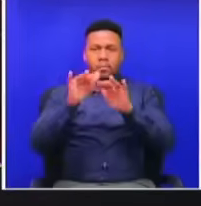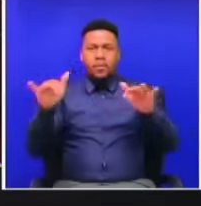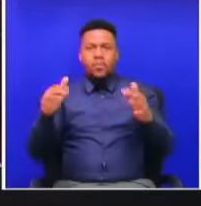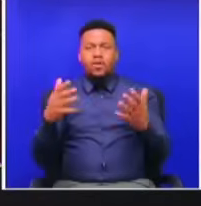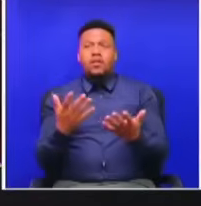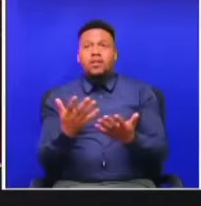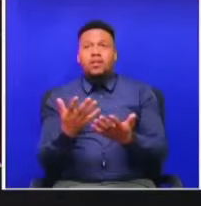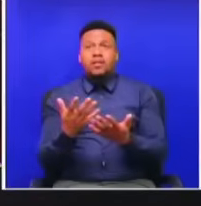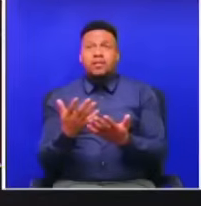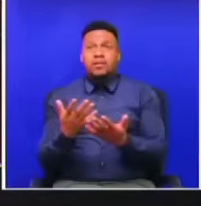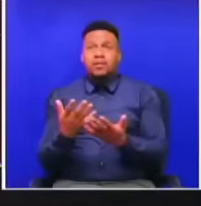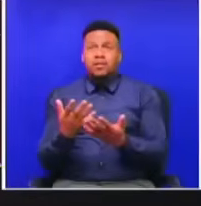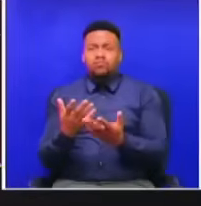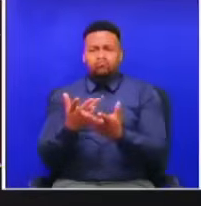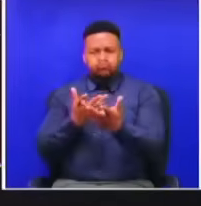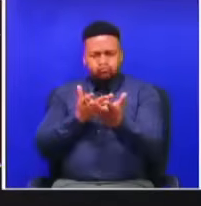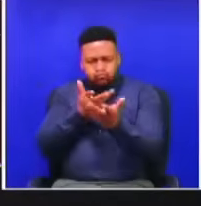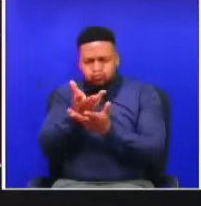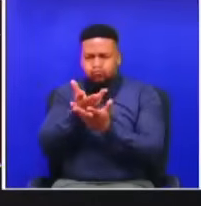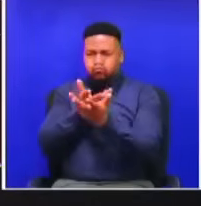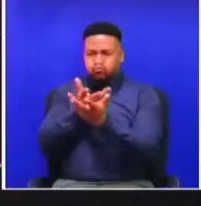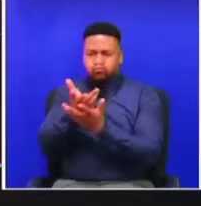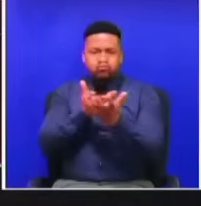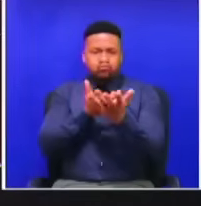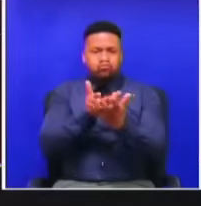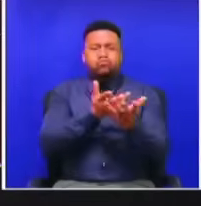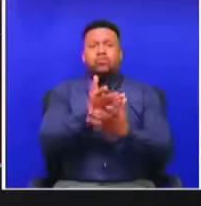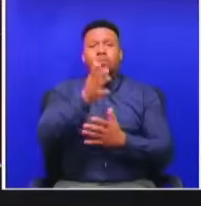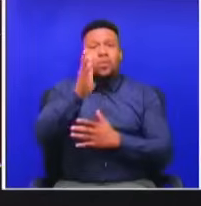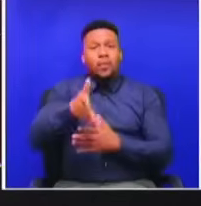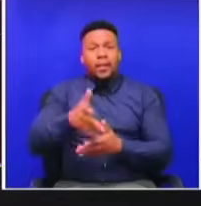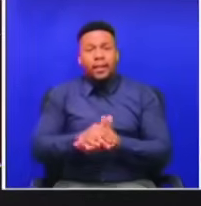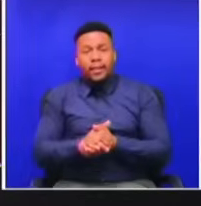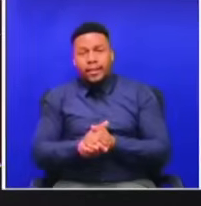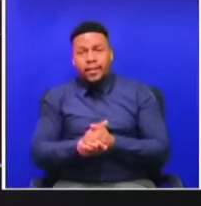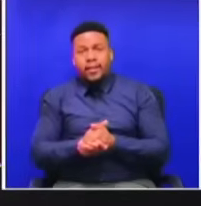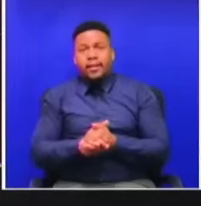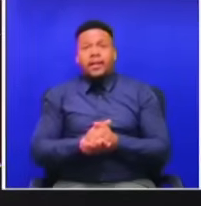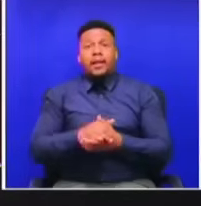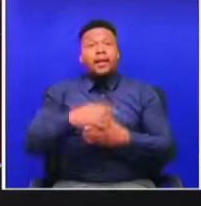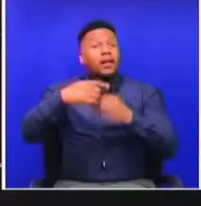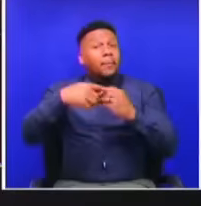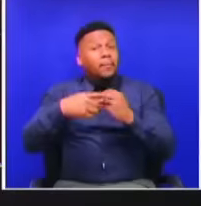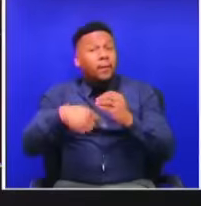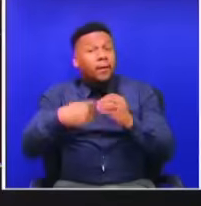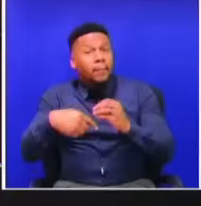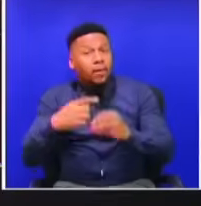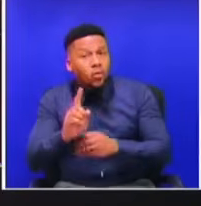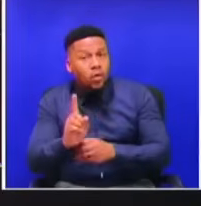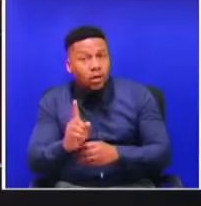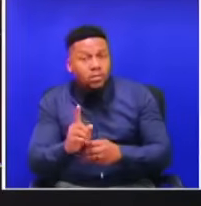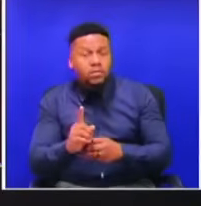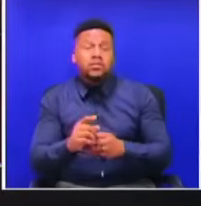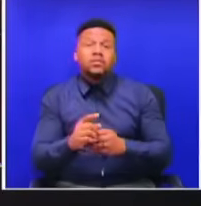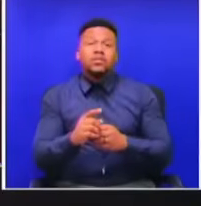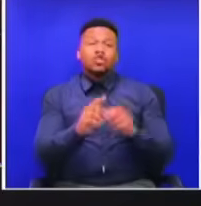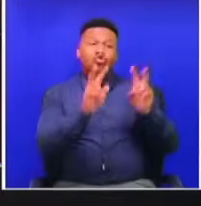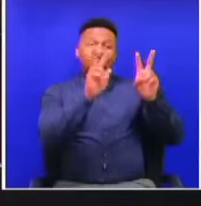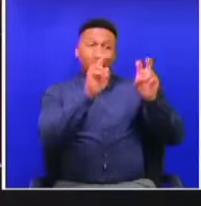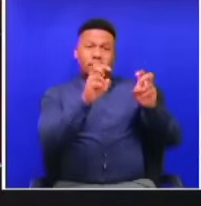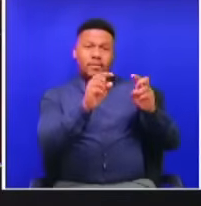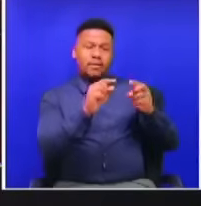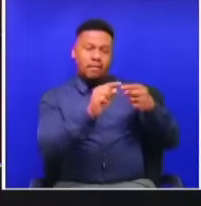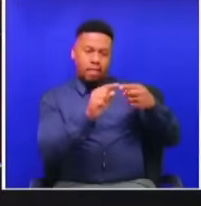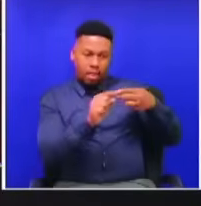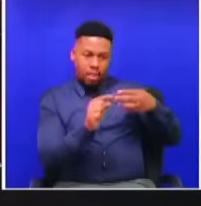be engaging in conversations on the issues that concern them deeply. The